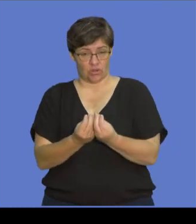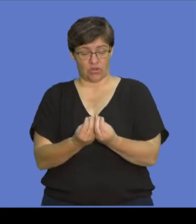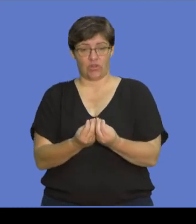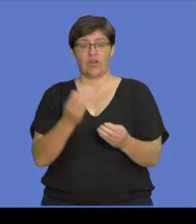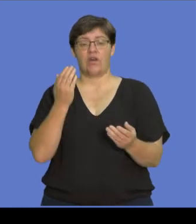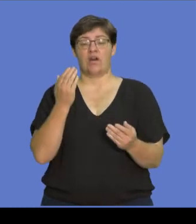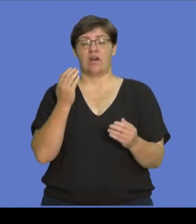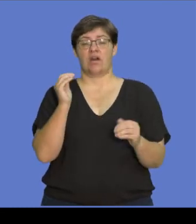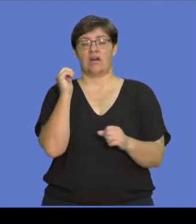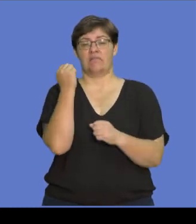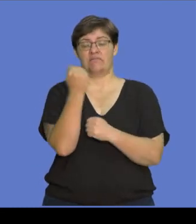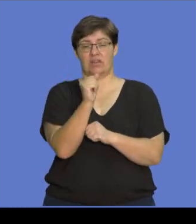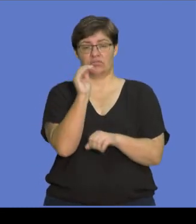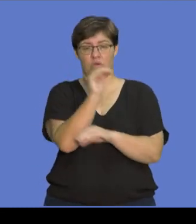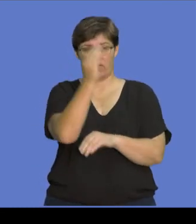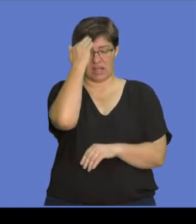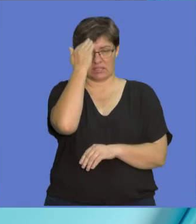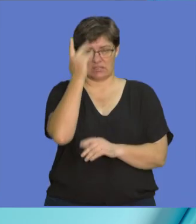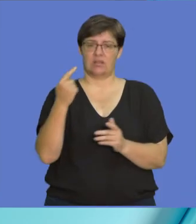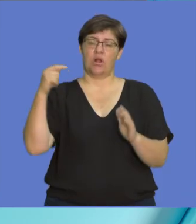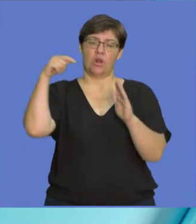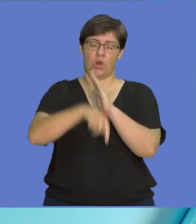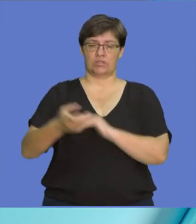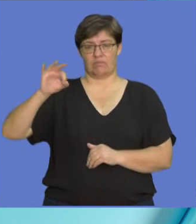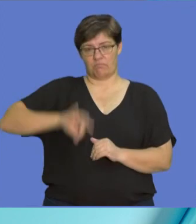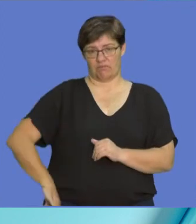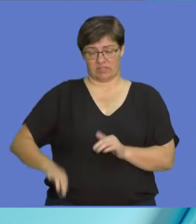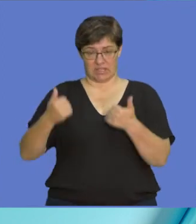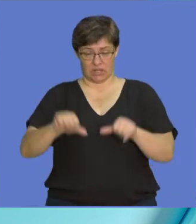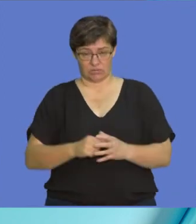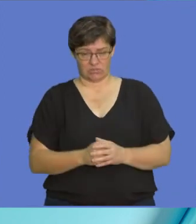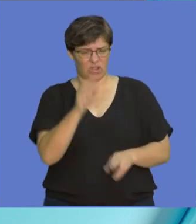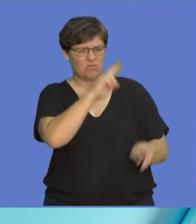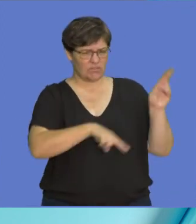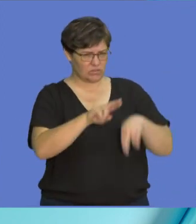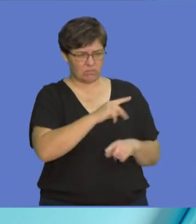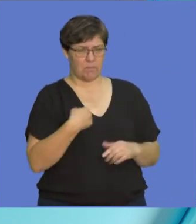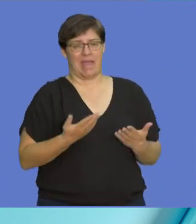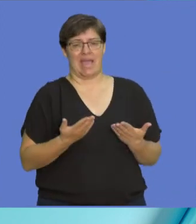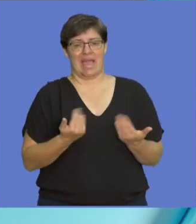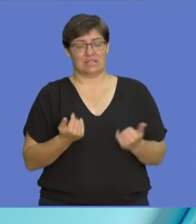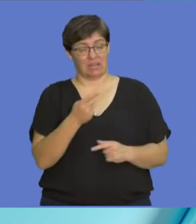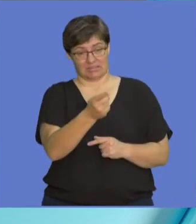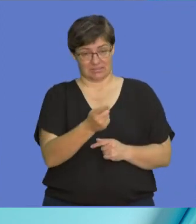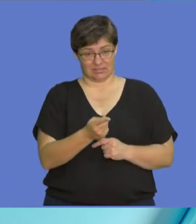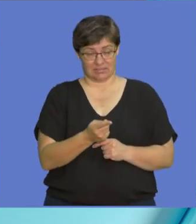factory overheads, gross profit and net profit. Just a revision so that you know exactly what is expected of you